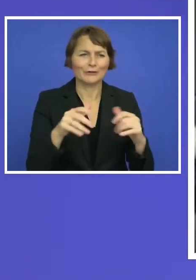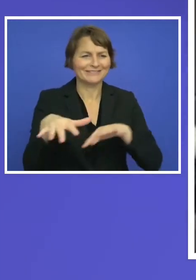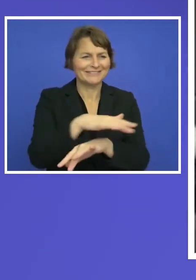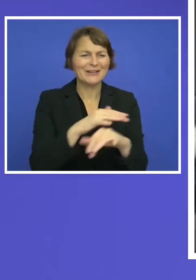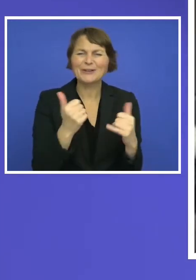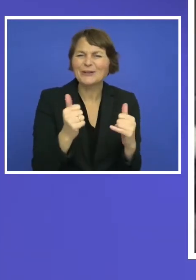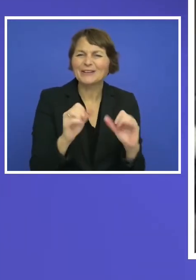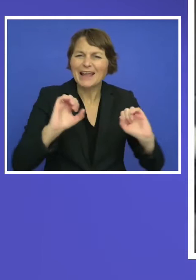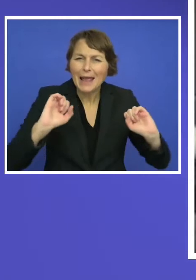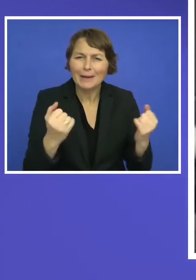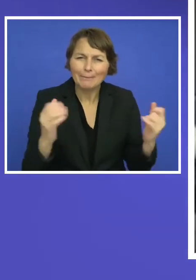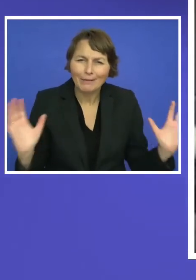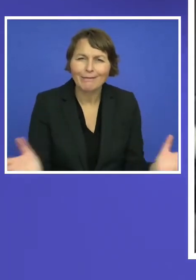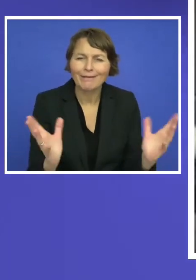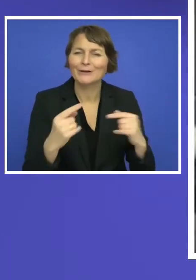gender transformative